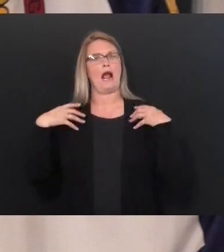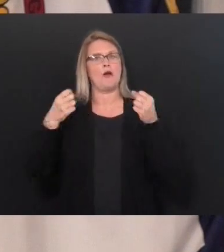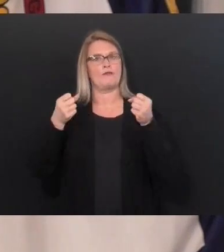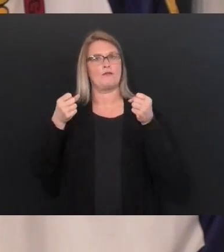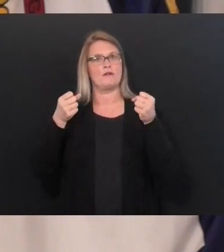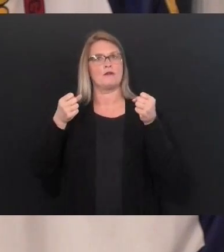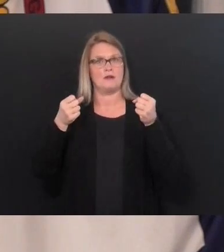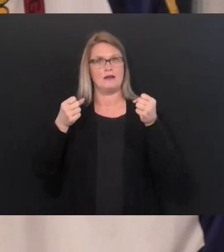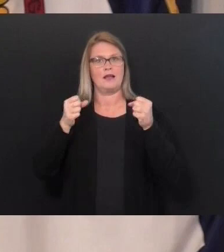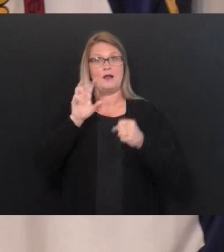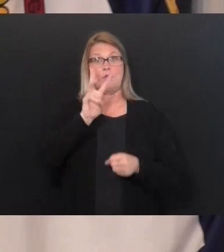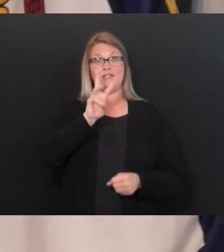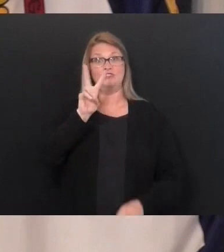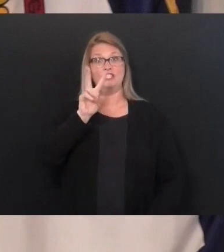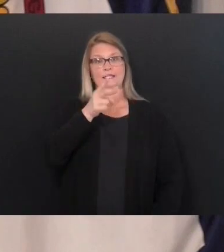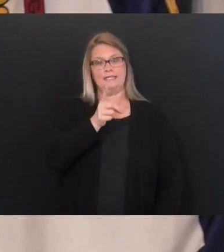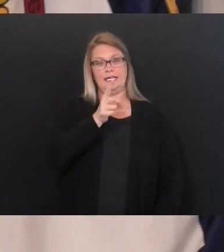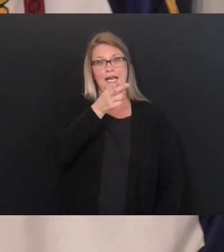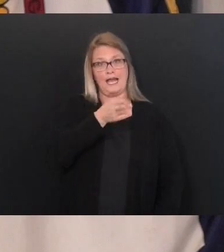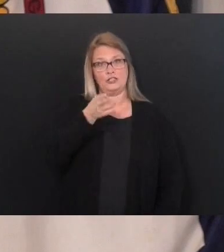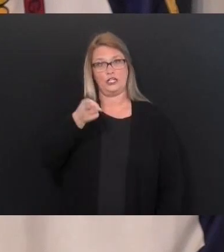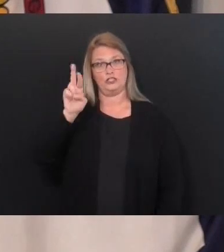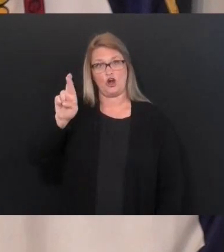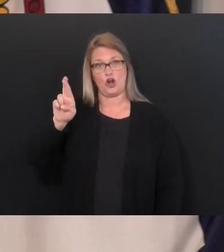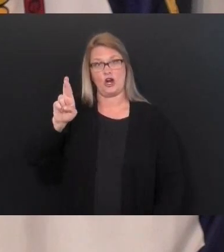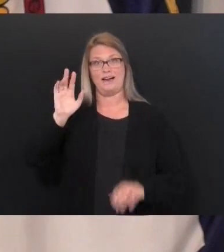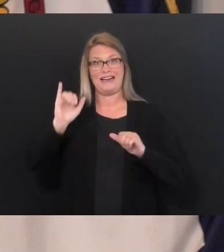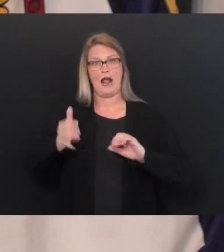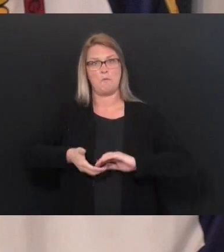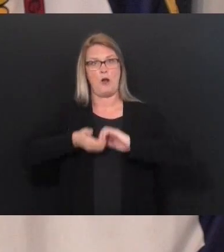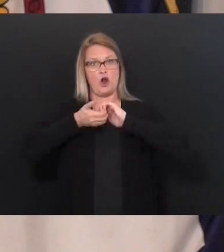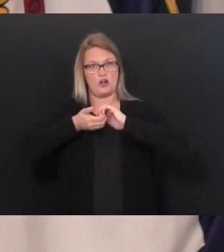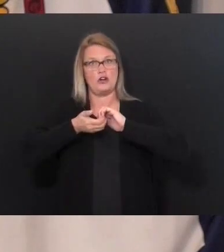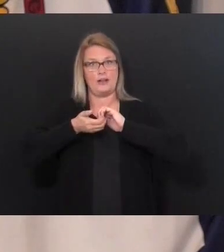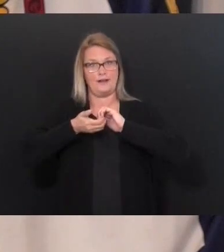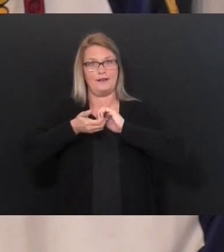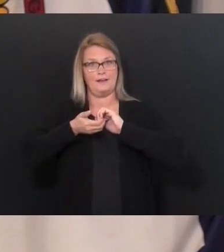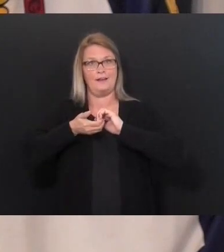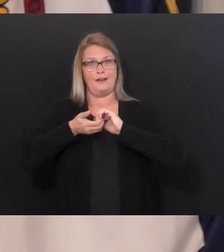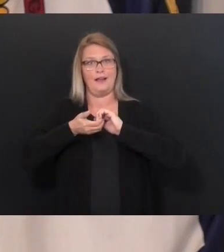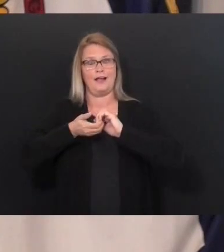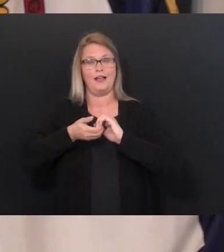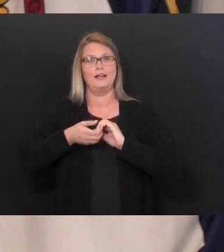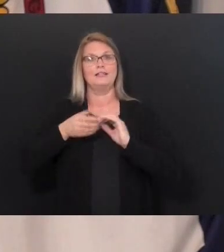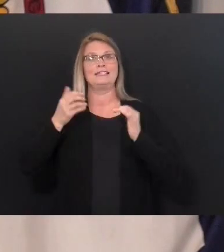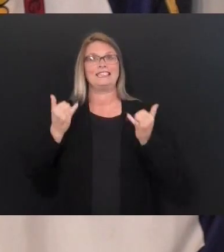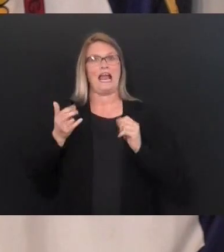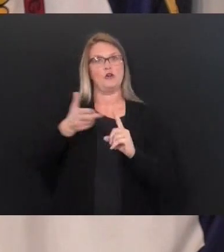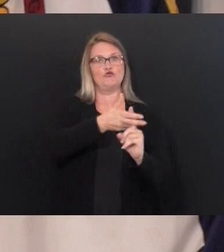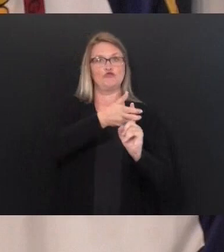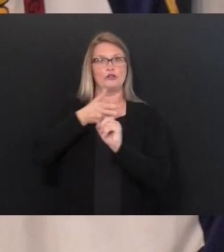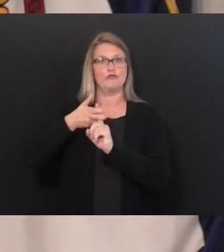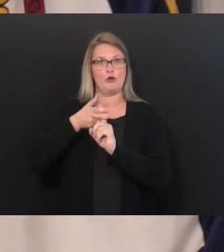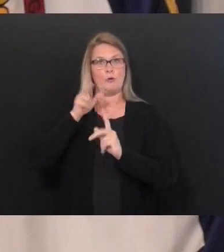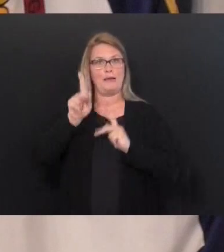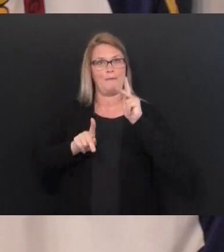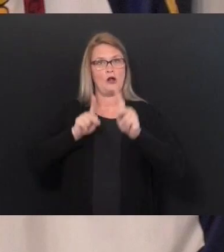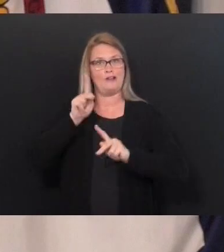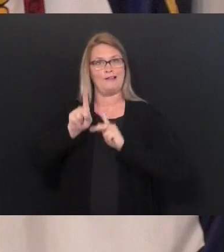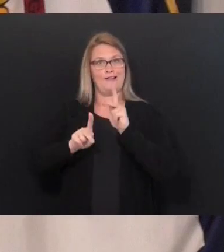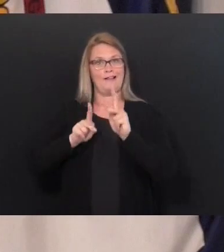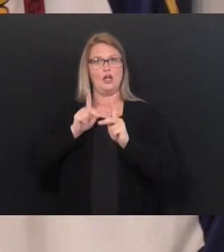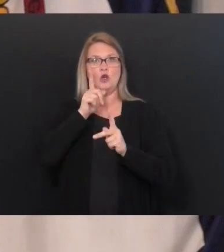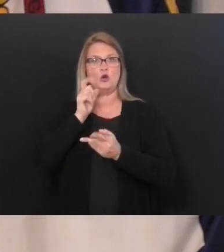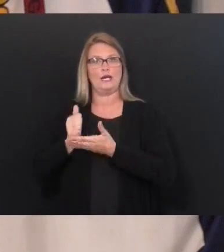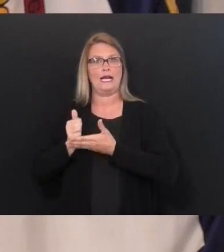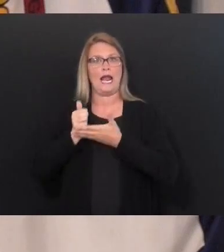Virginia DHHR are now partnering on an initiative to recruit participants that will